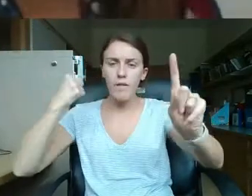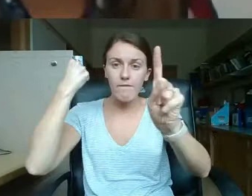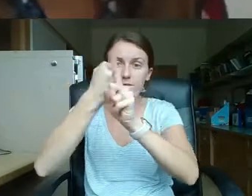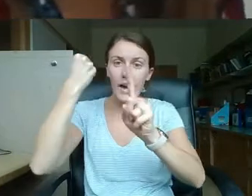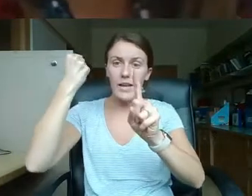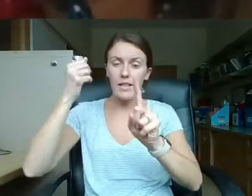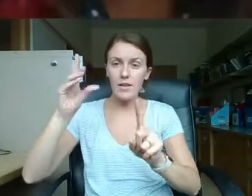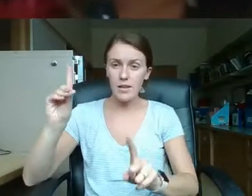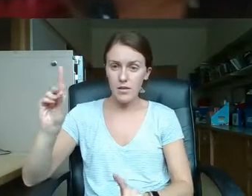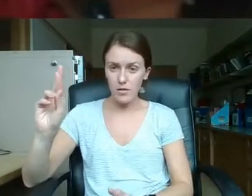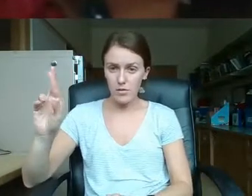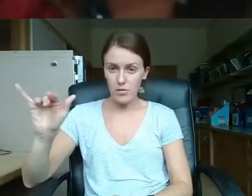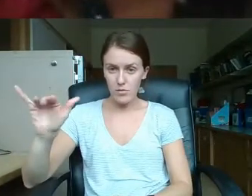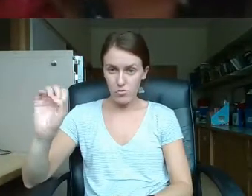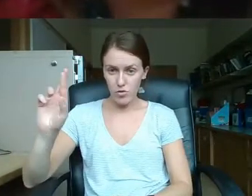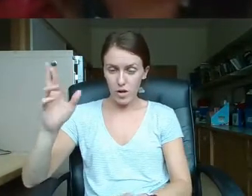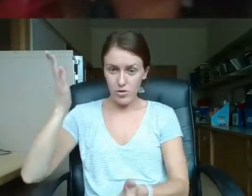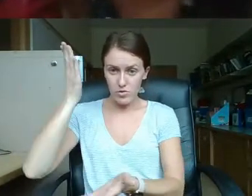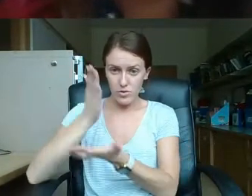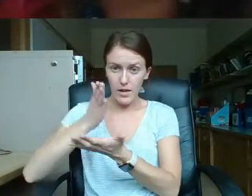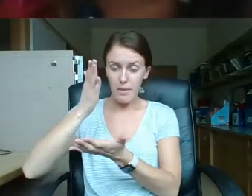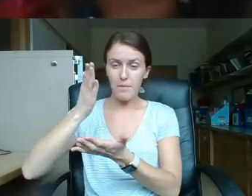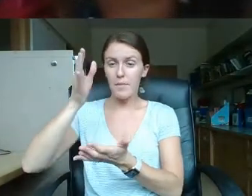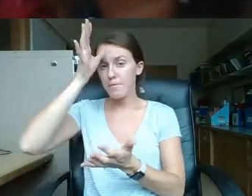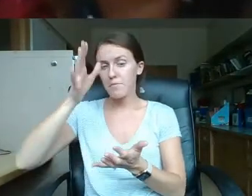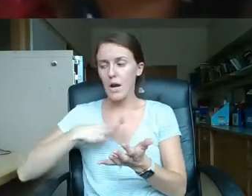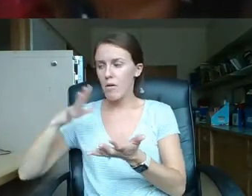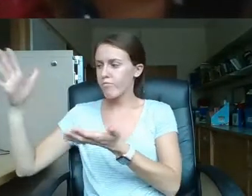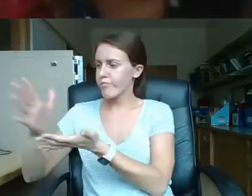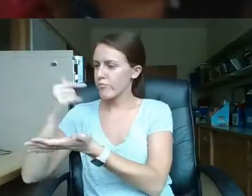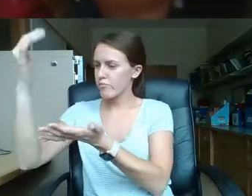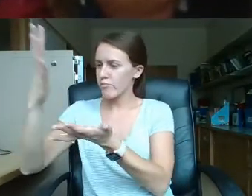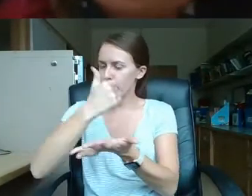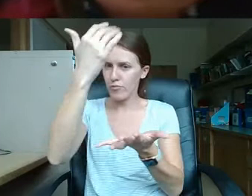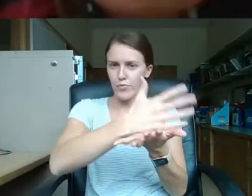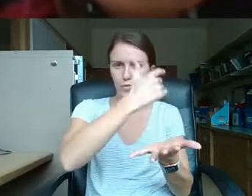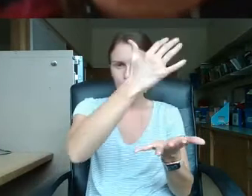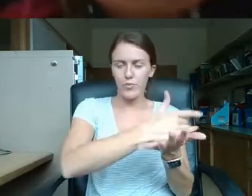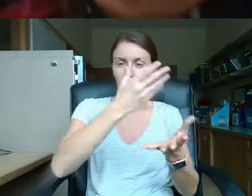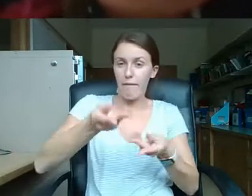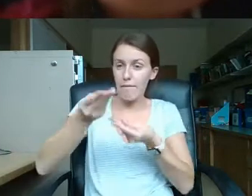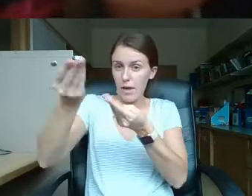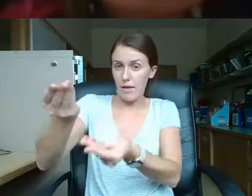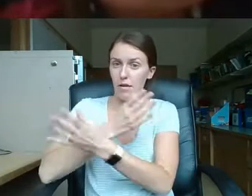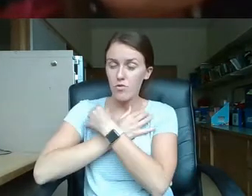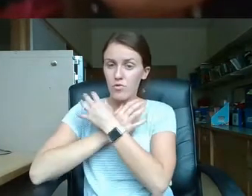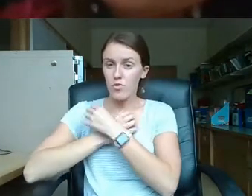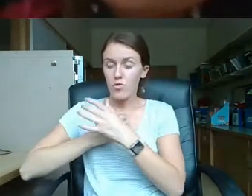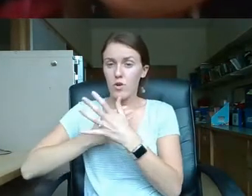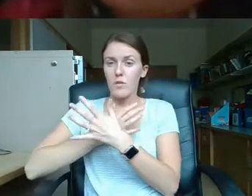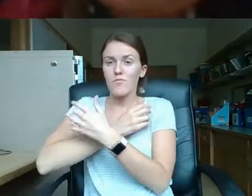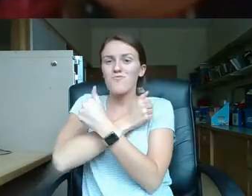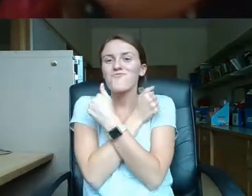Finally, the dryer stopped whirling, and the man gathered up the clothes and helped Corduroy put on his warm, dry